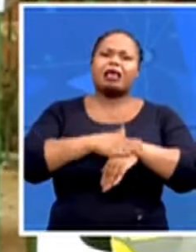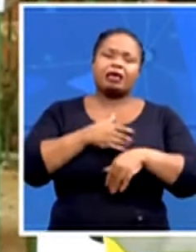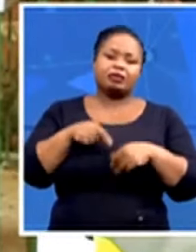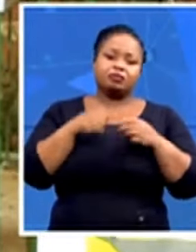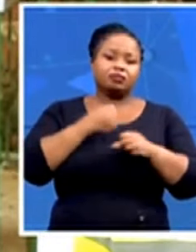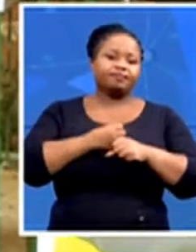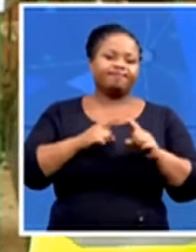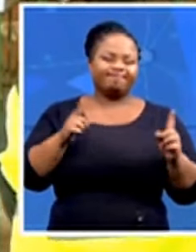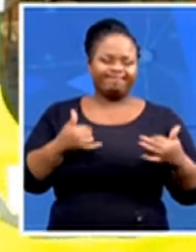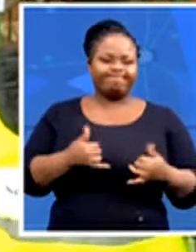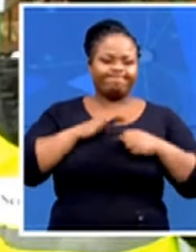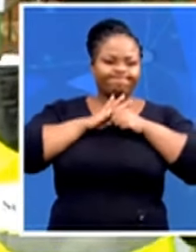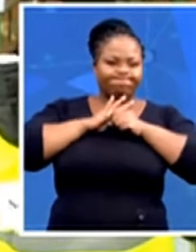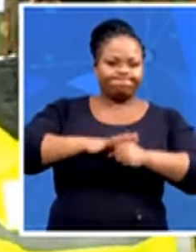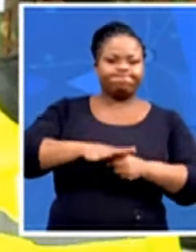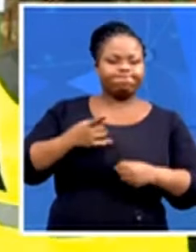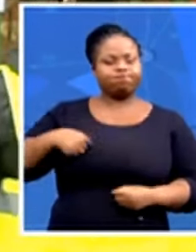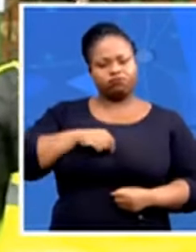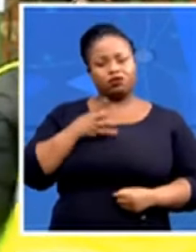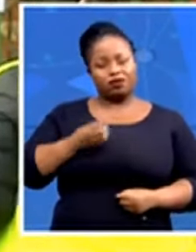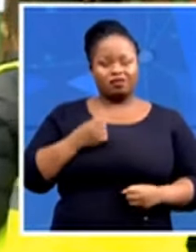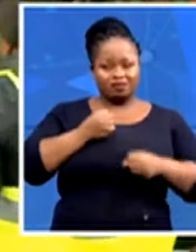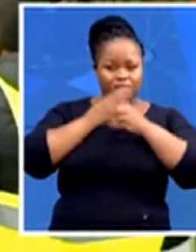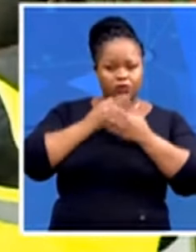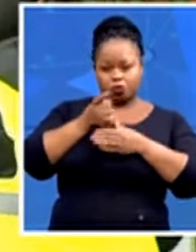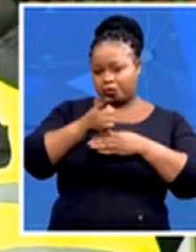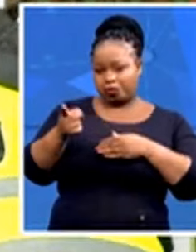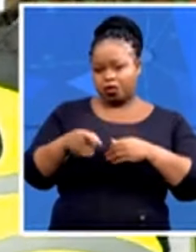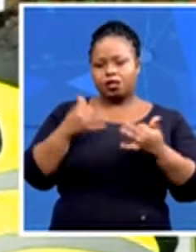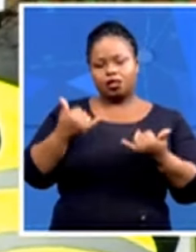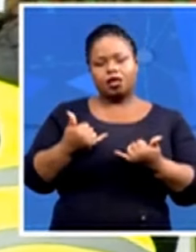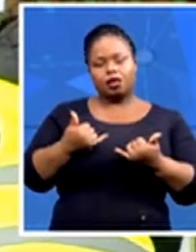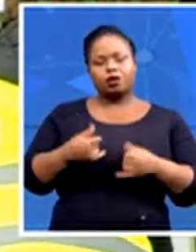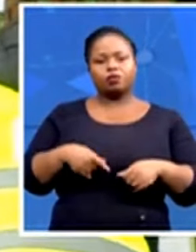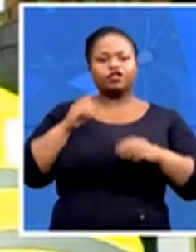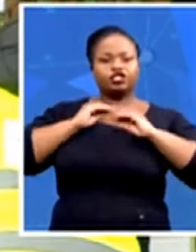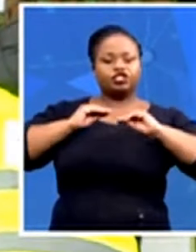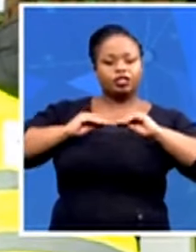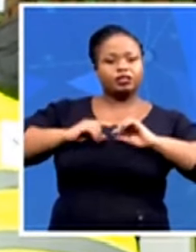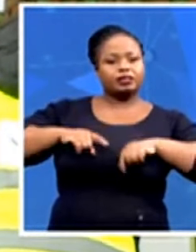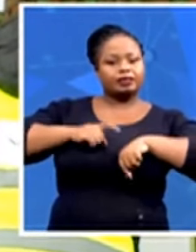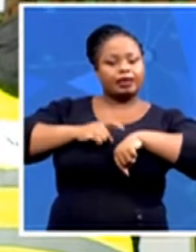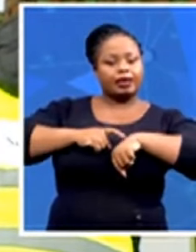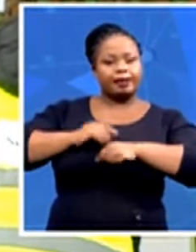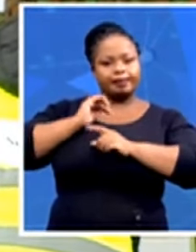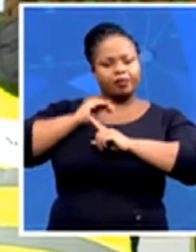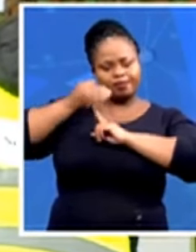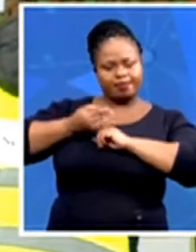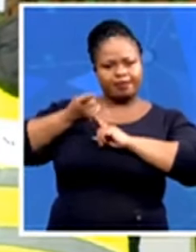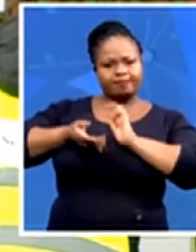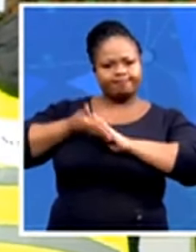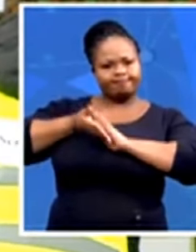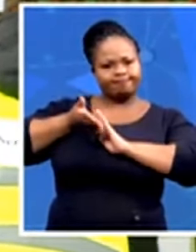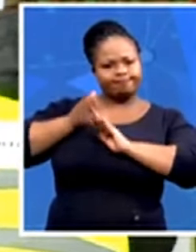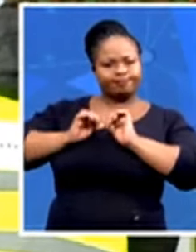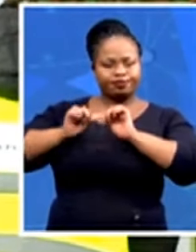that really we secure and protect teaching time, but at the same time, making sure that we protect the